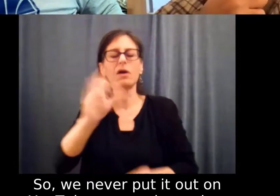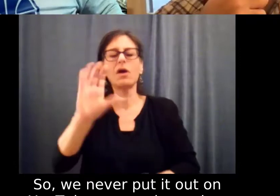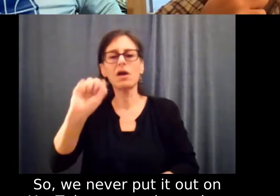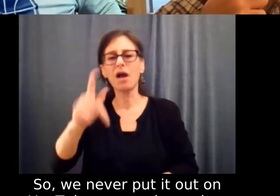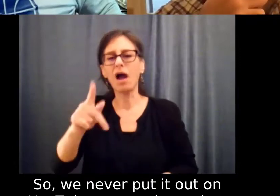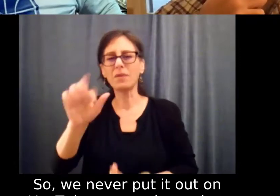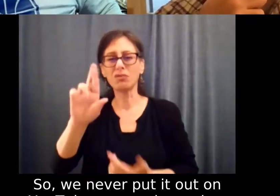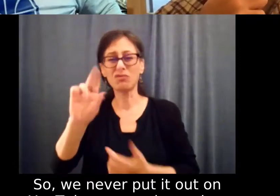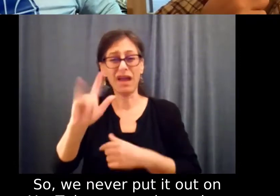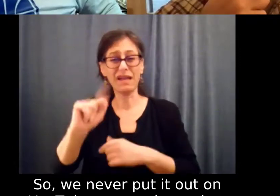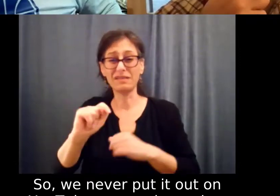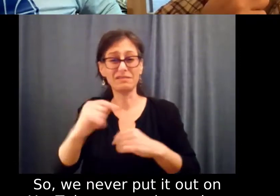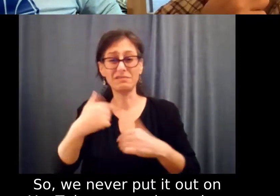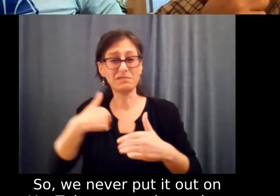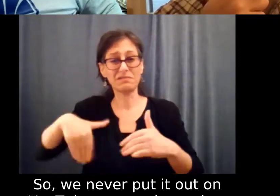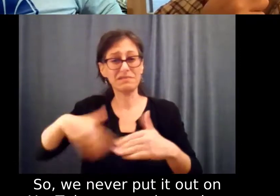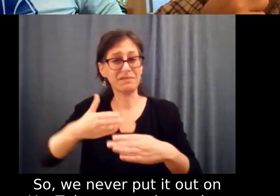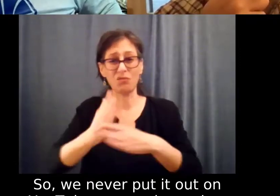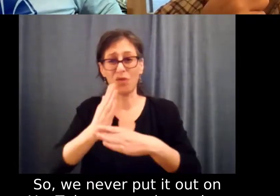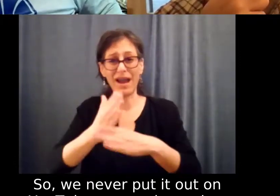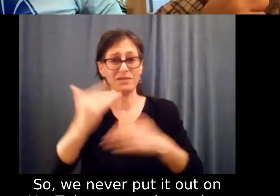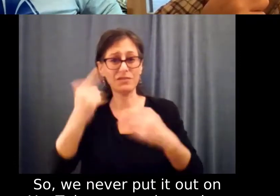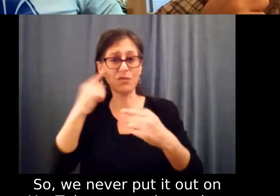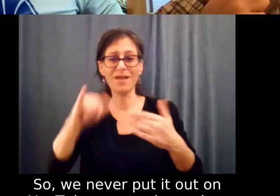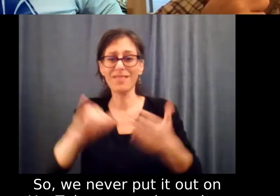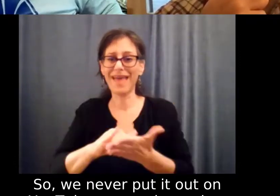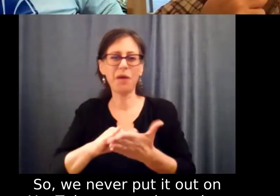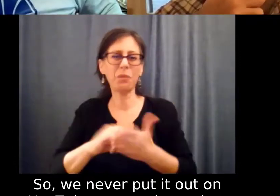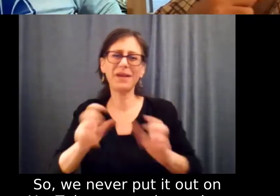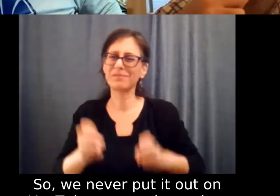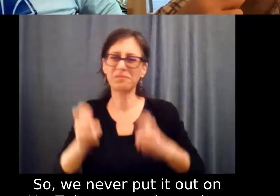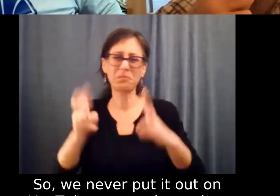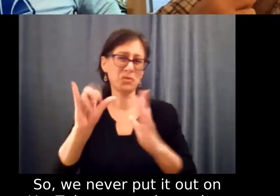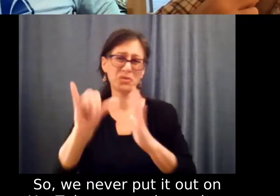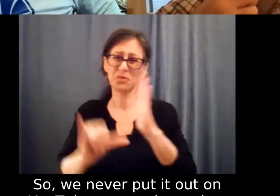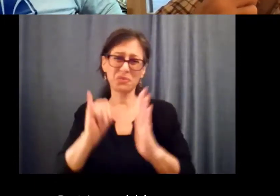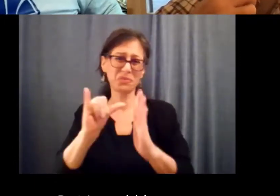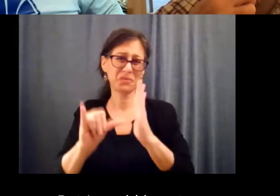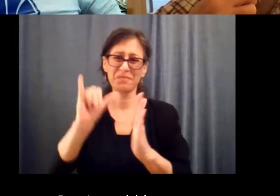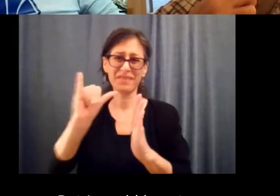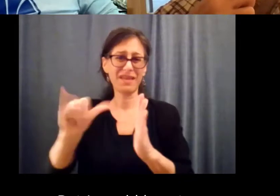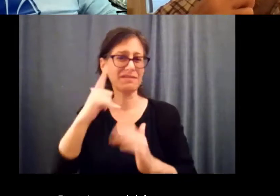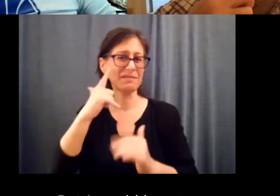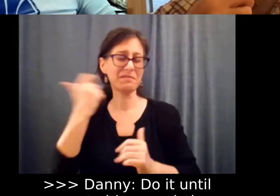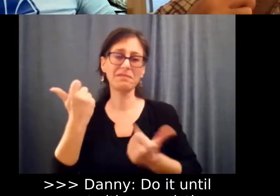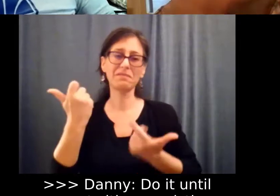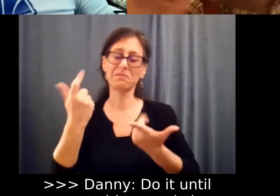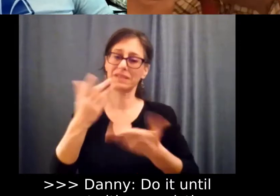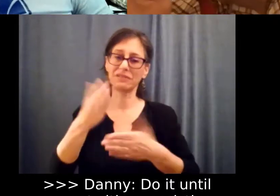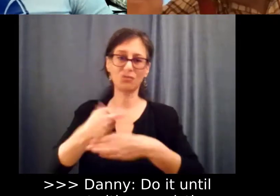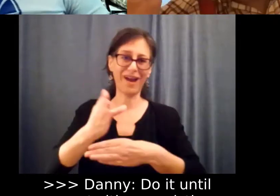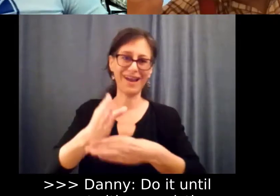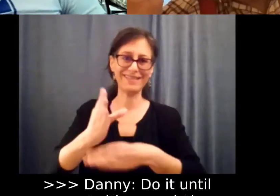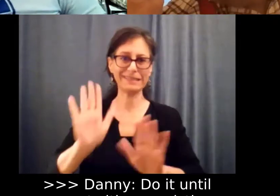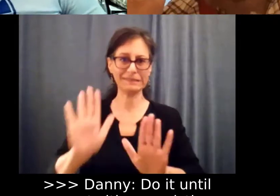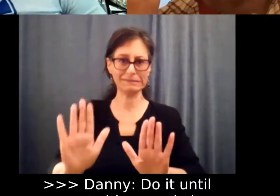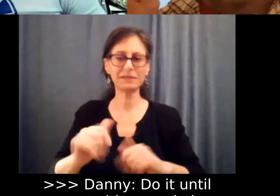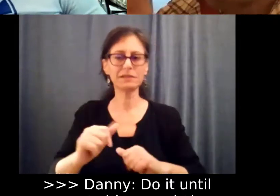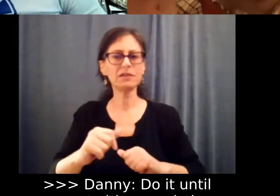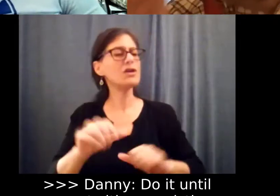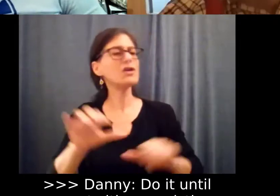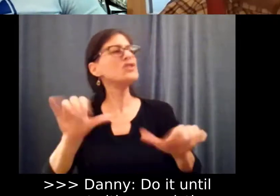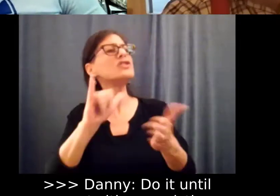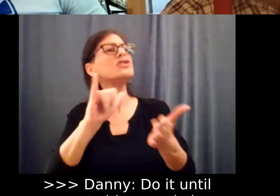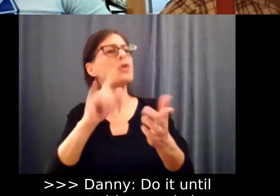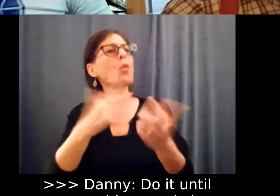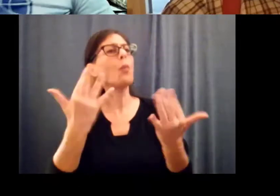to. Right. So we never put it out like on YouTube or anywhere else. So I mean, I would love to, because just do it until you get a